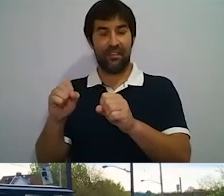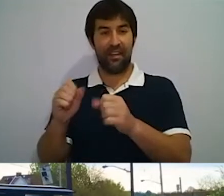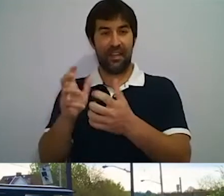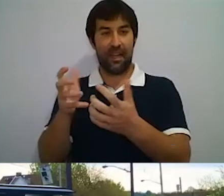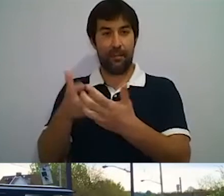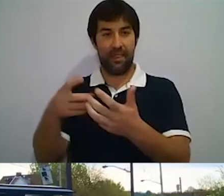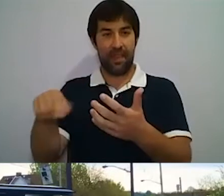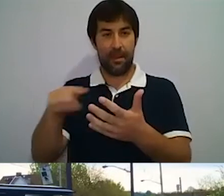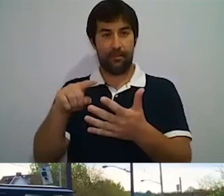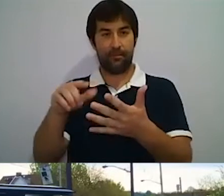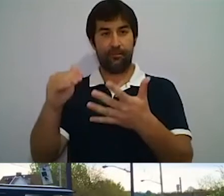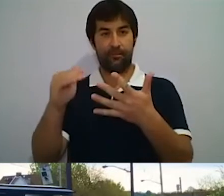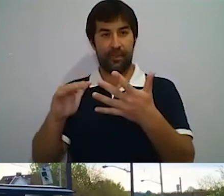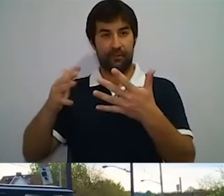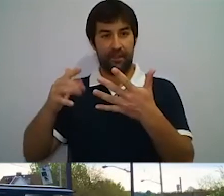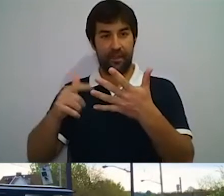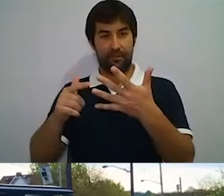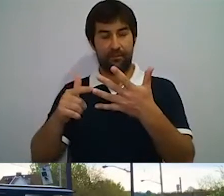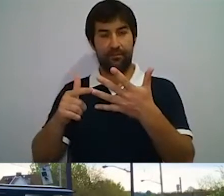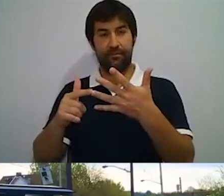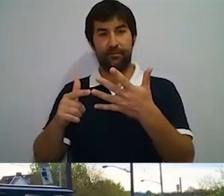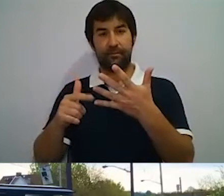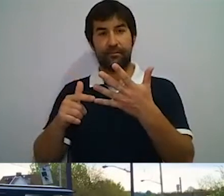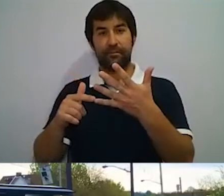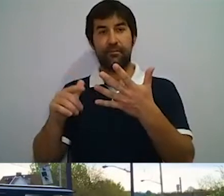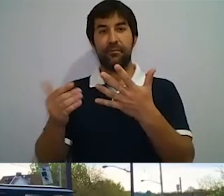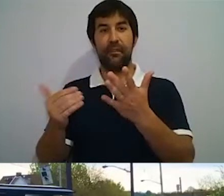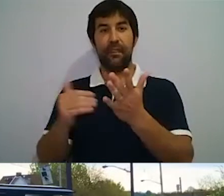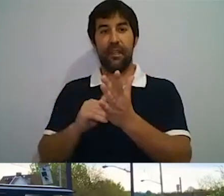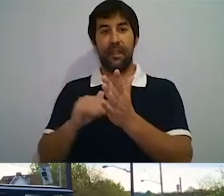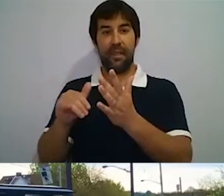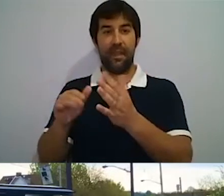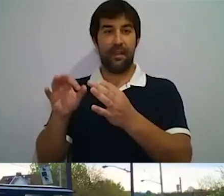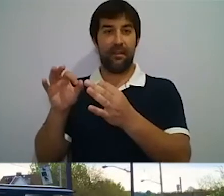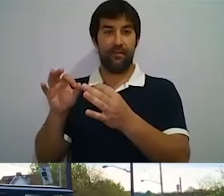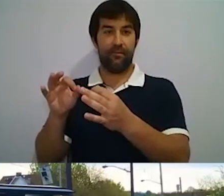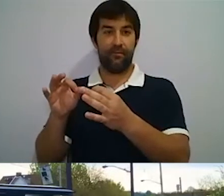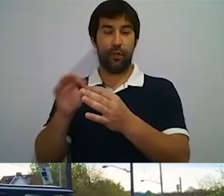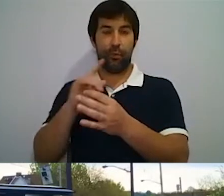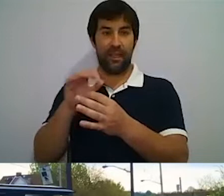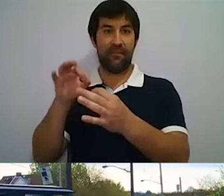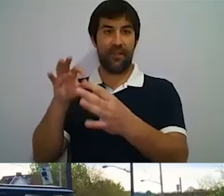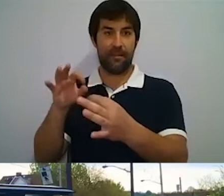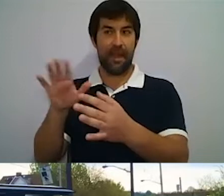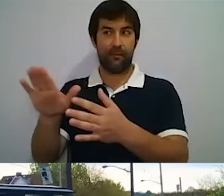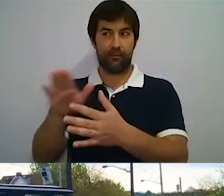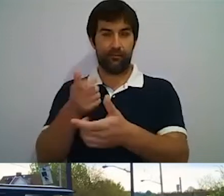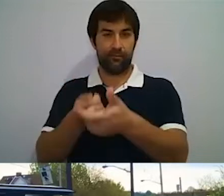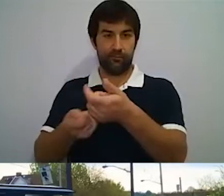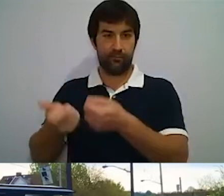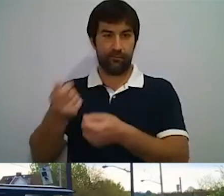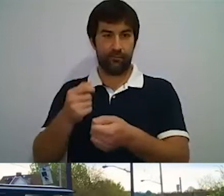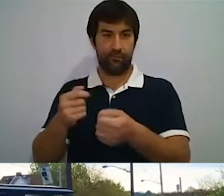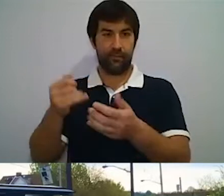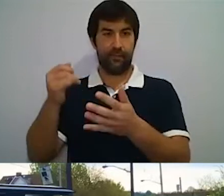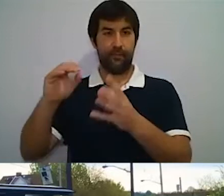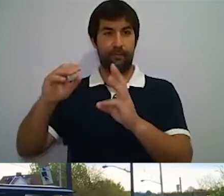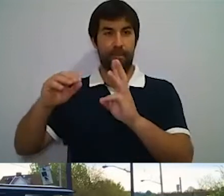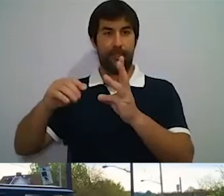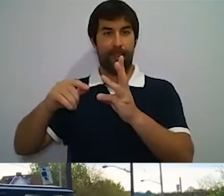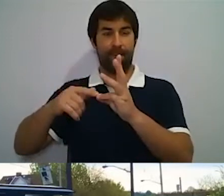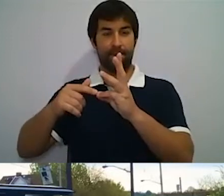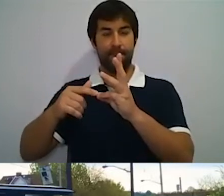Or the chemicals or the maintenance to keep that pool going. We also have some projects that really help us save money on the operating budget. We've